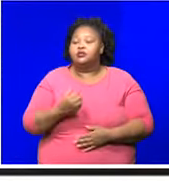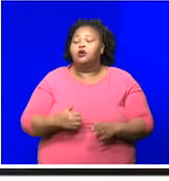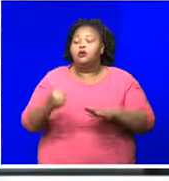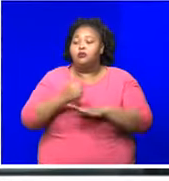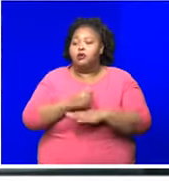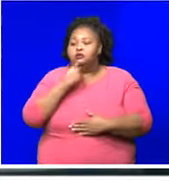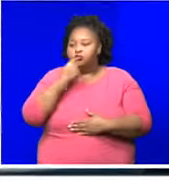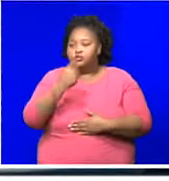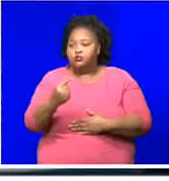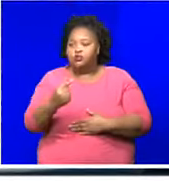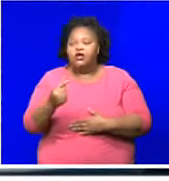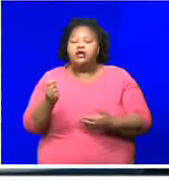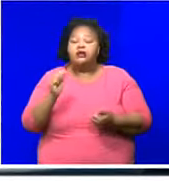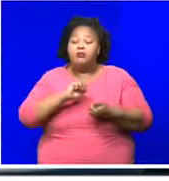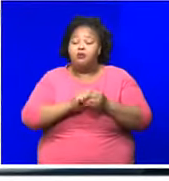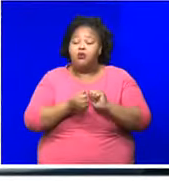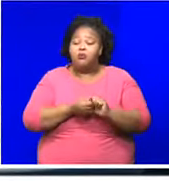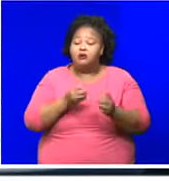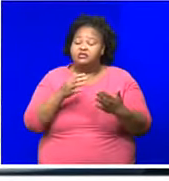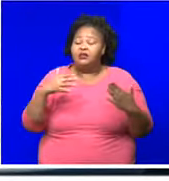management.